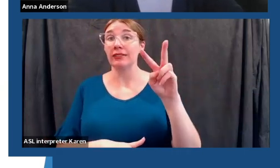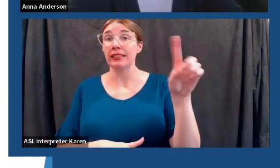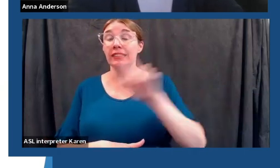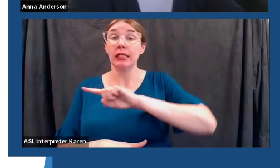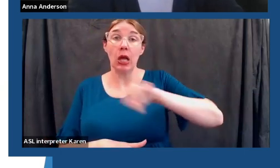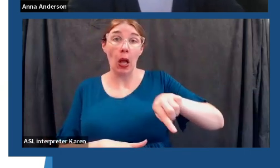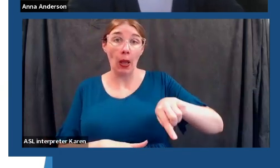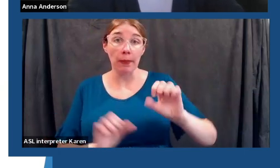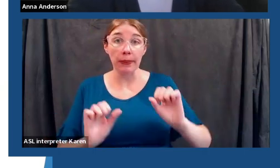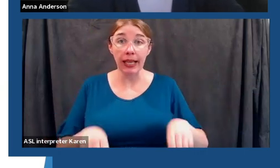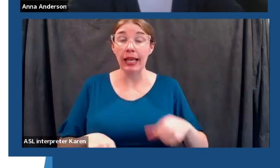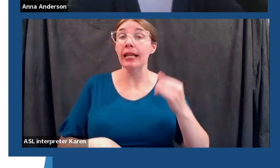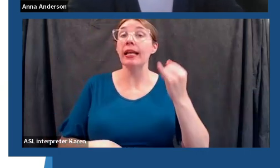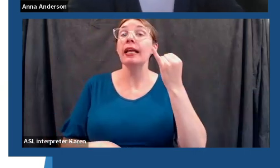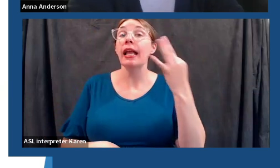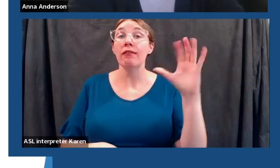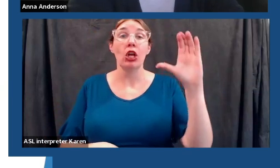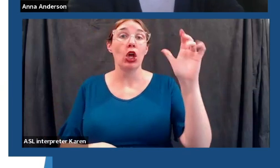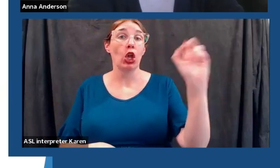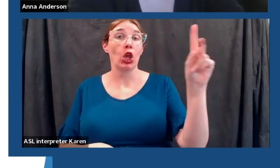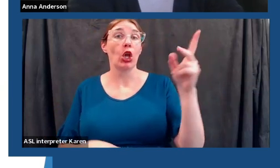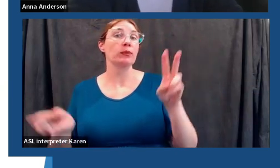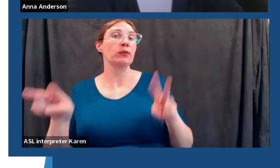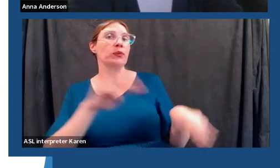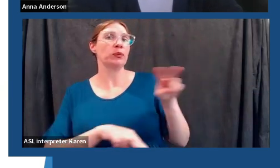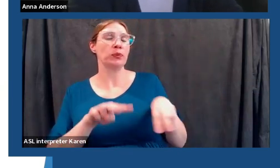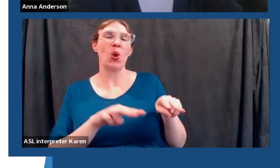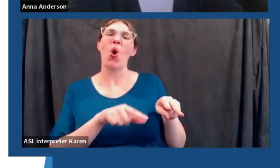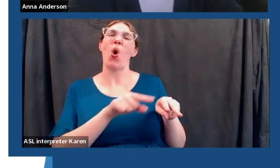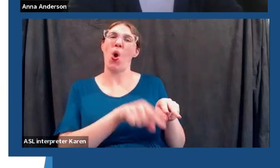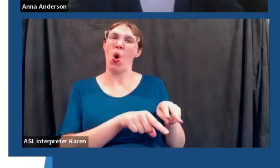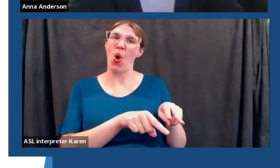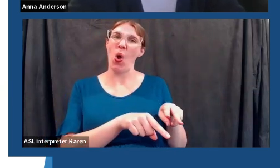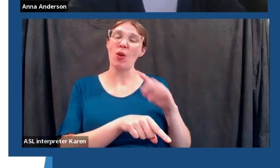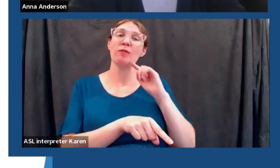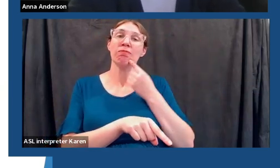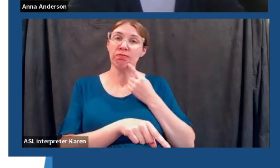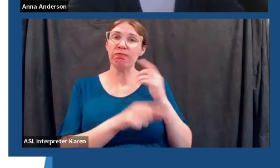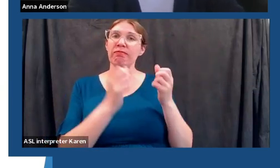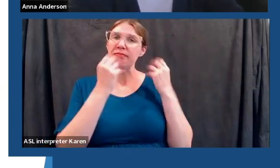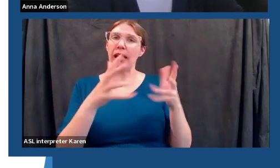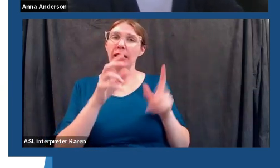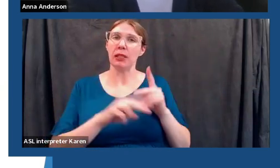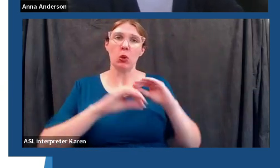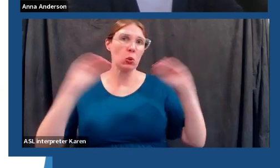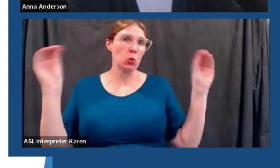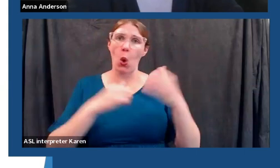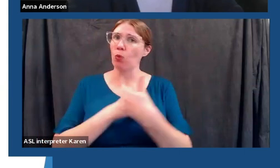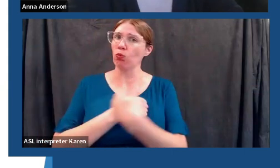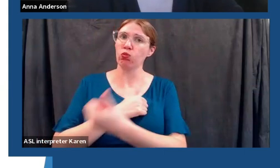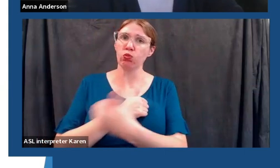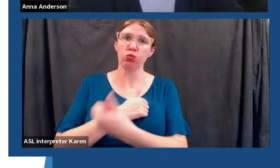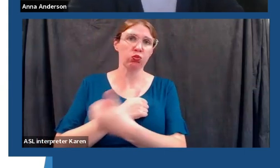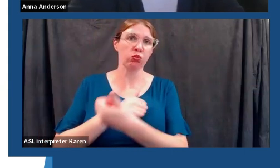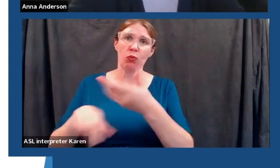that a significant number of the occupants don't have transportation to the appropriate polling place. So a lot